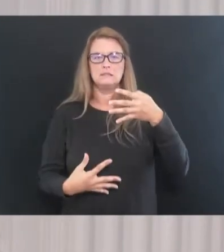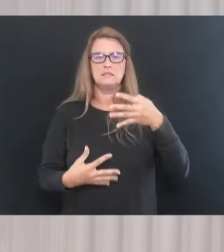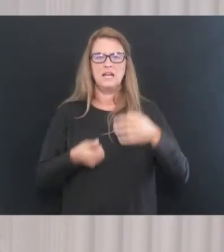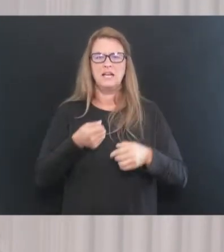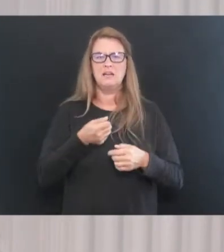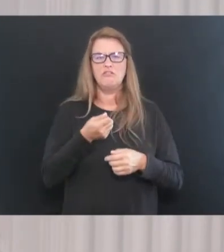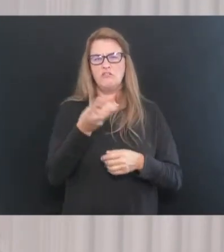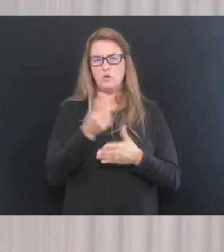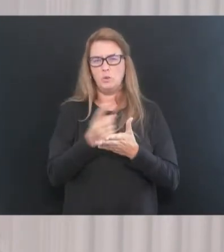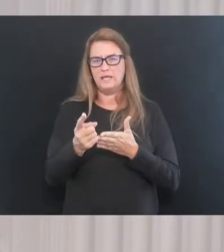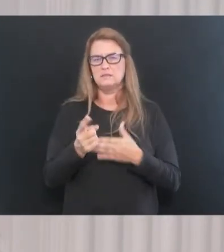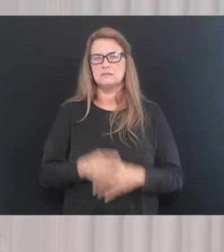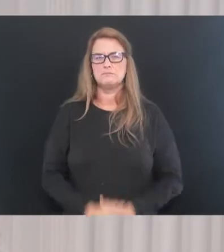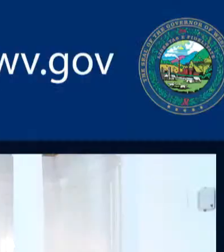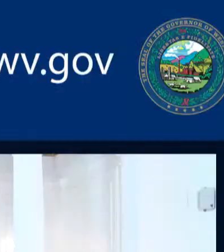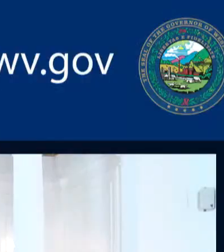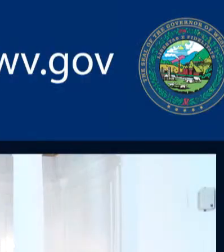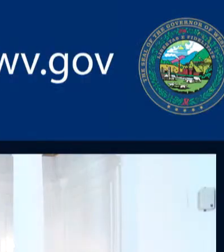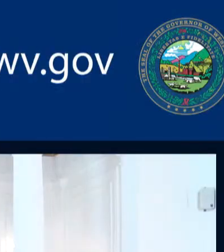briefings.